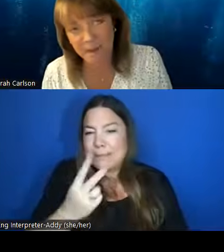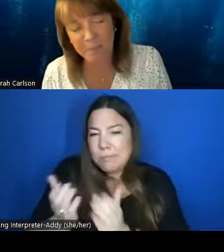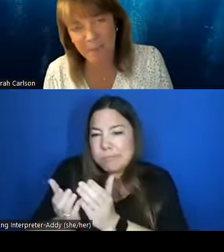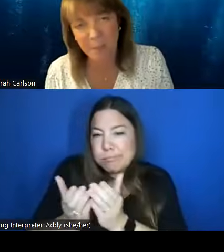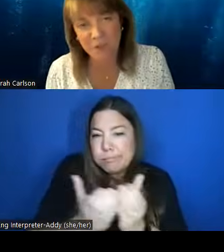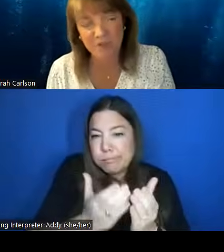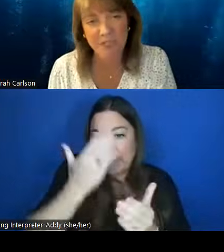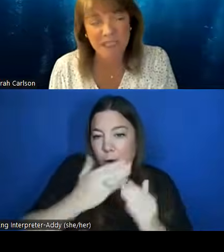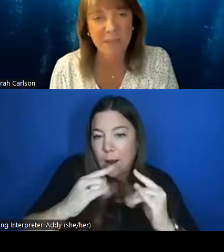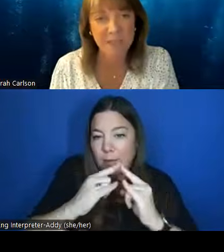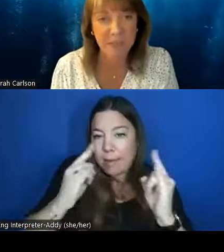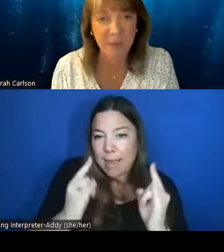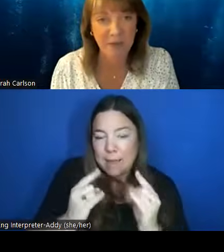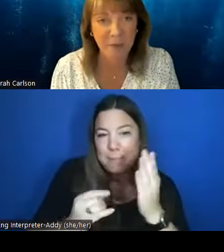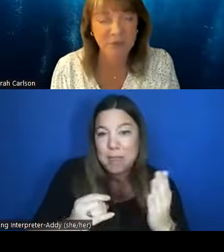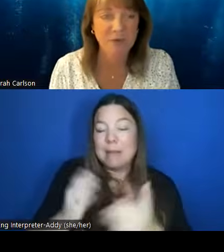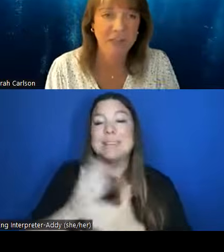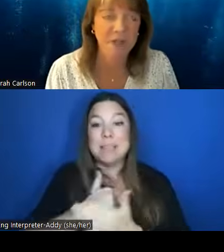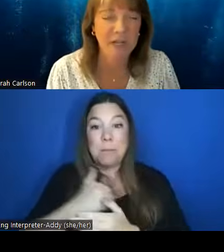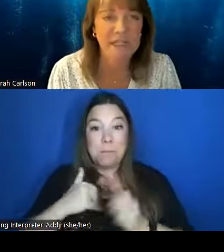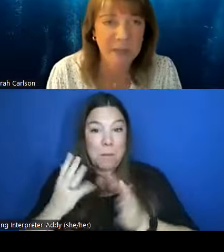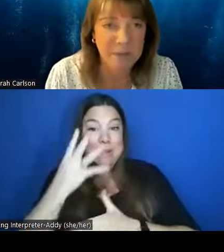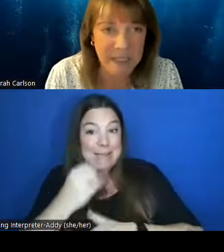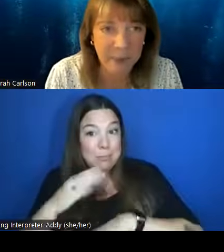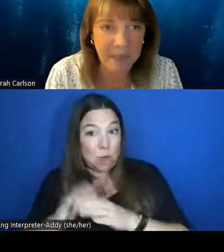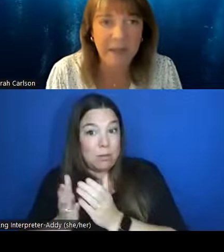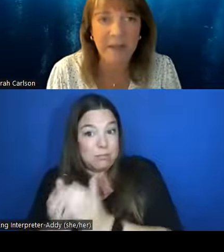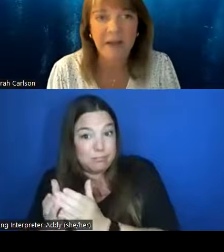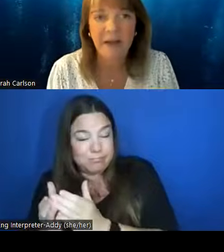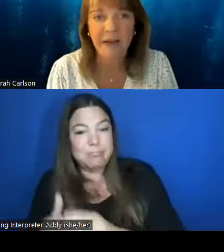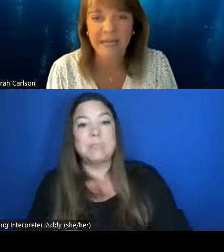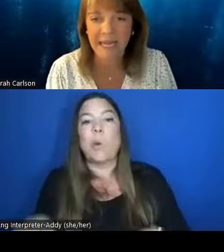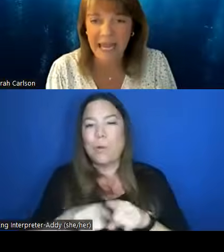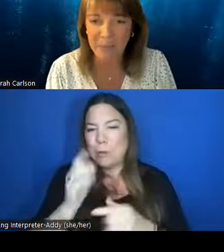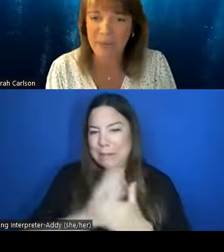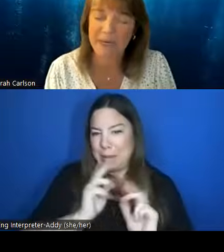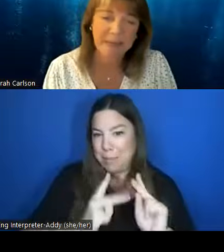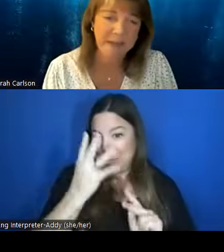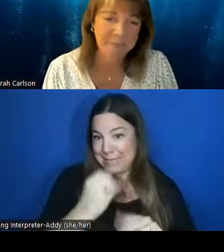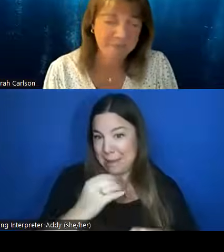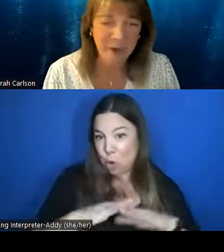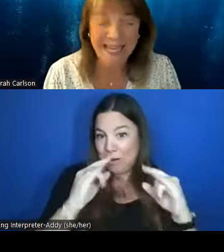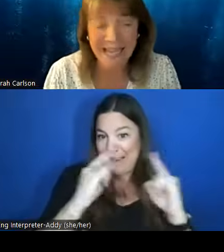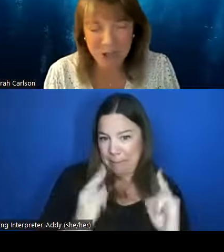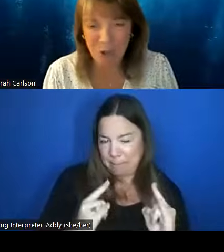had some members of the team sleeping on the research vessel and some sleeping in camp. But